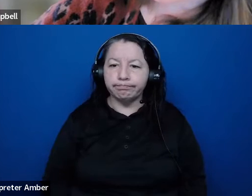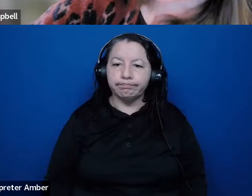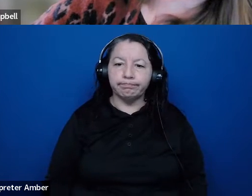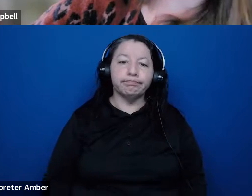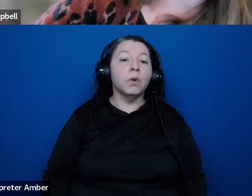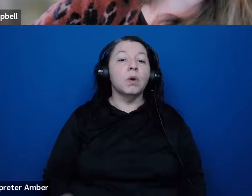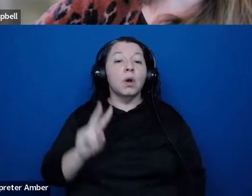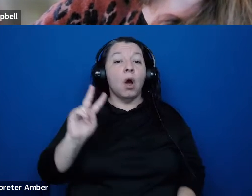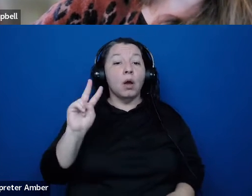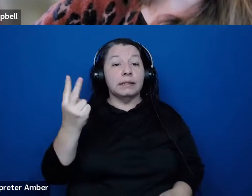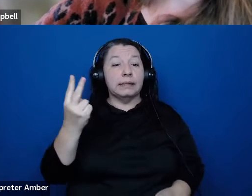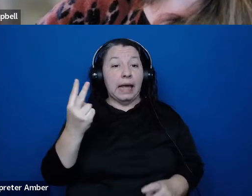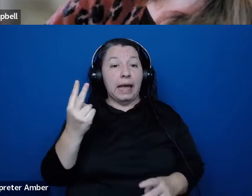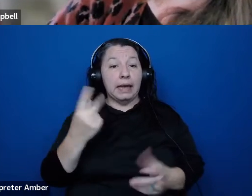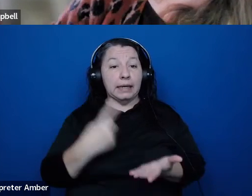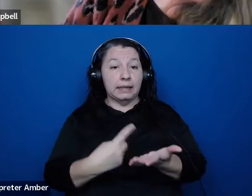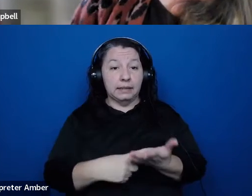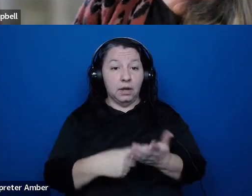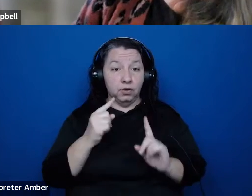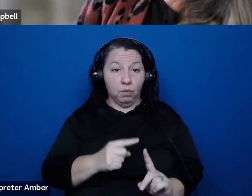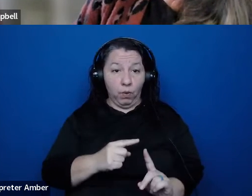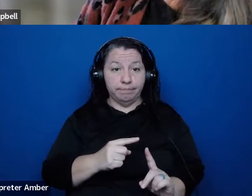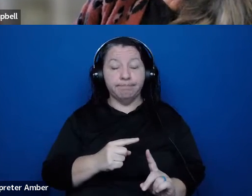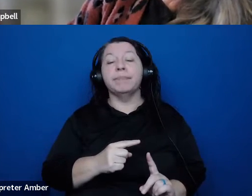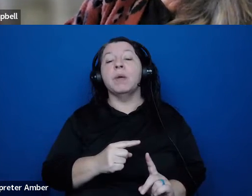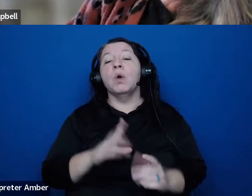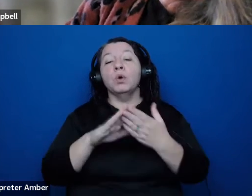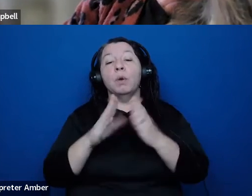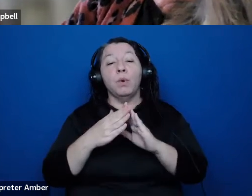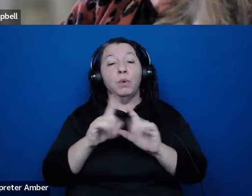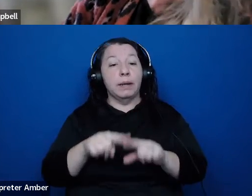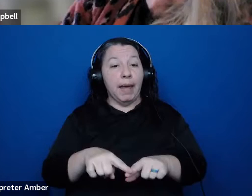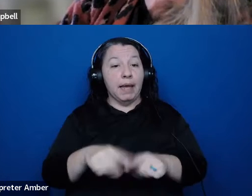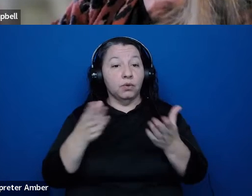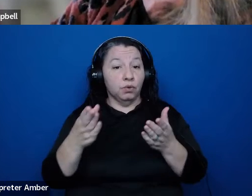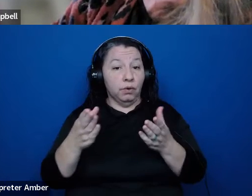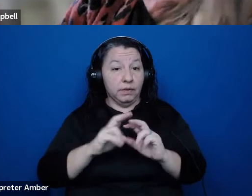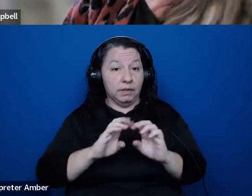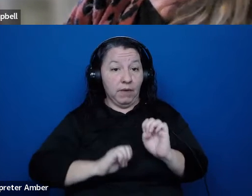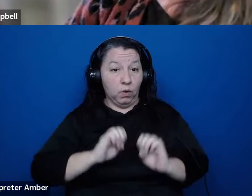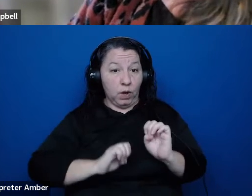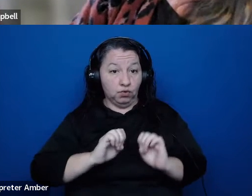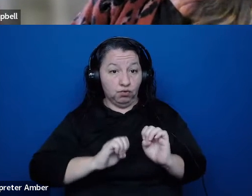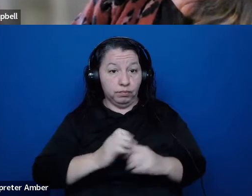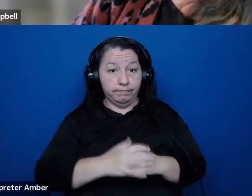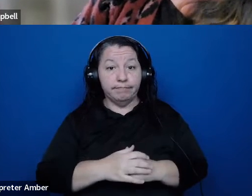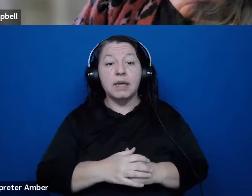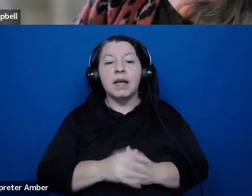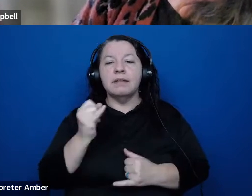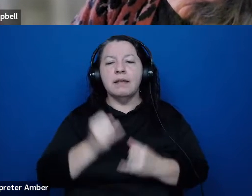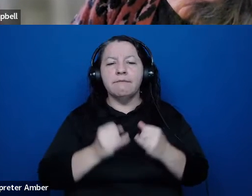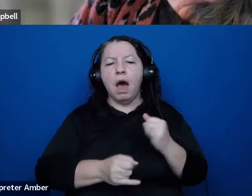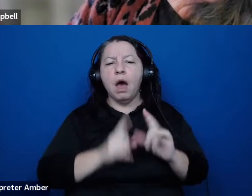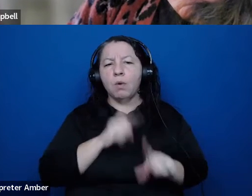Second topic I wanted to talk a little bit about is the community-based service evaluation. And that final report is